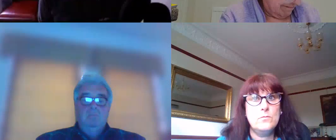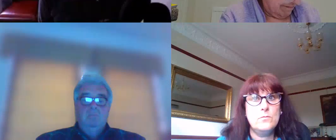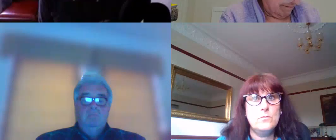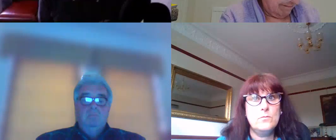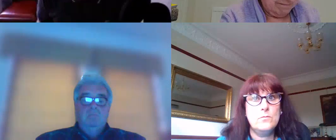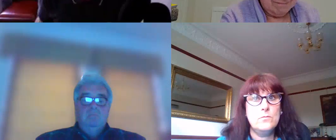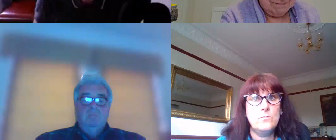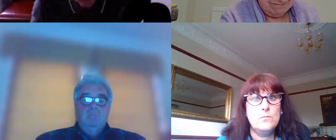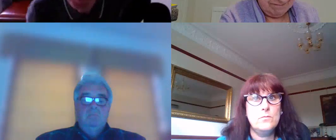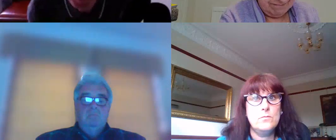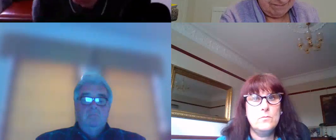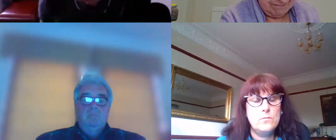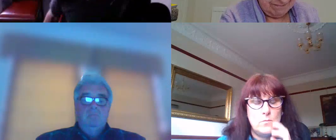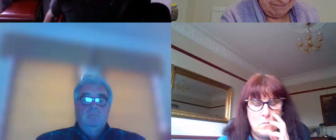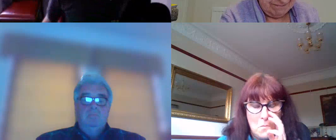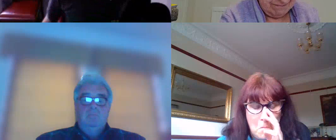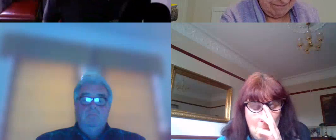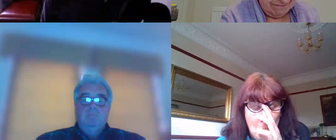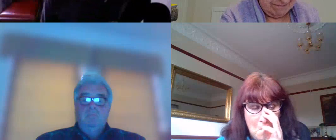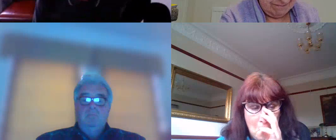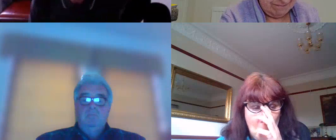for